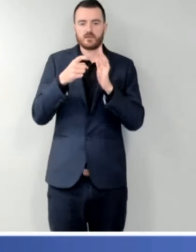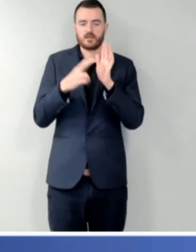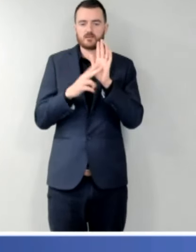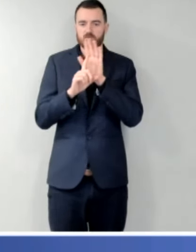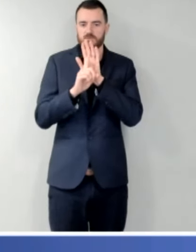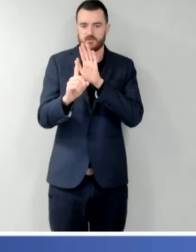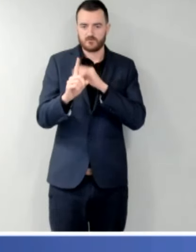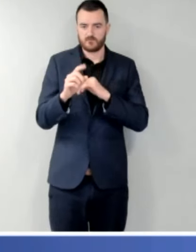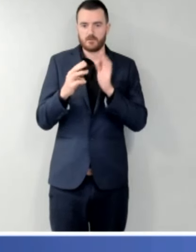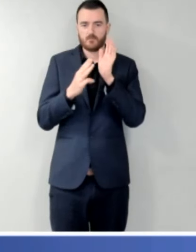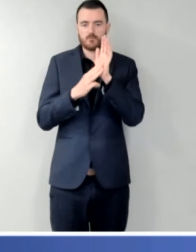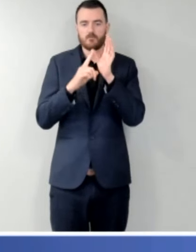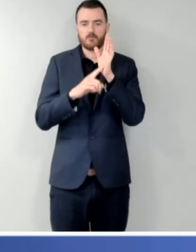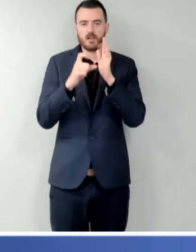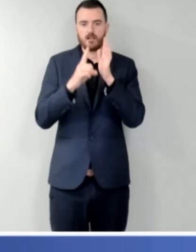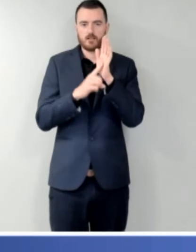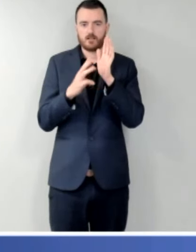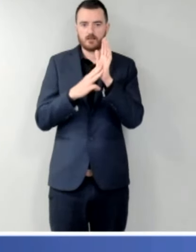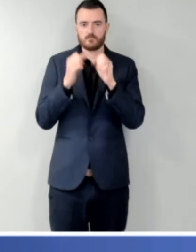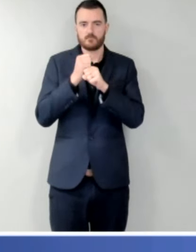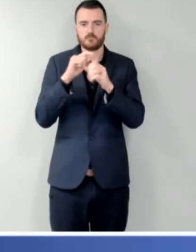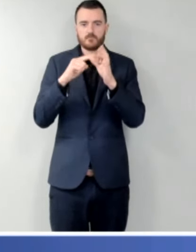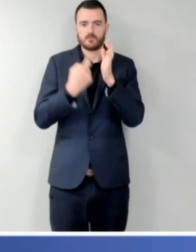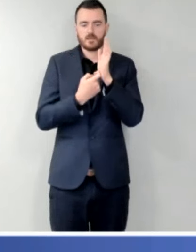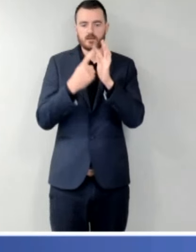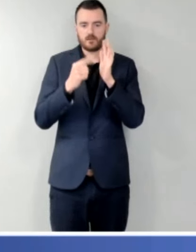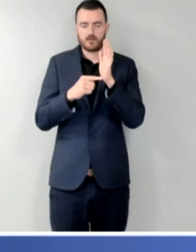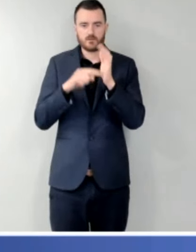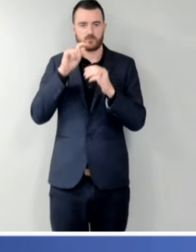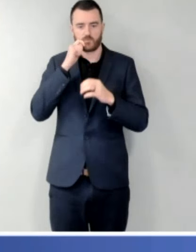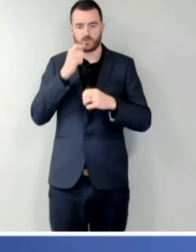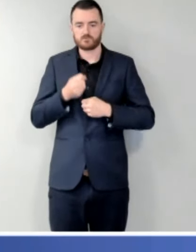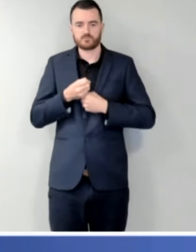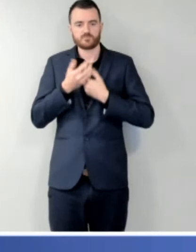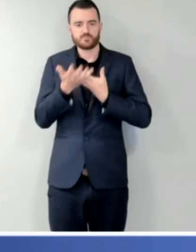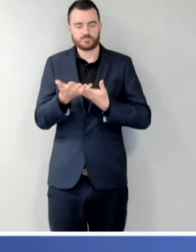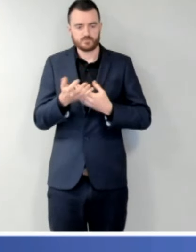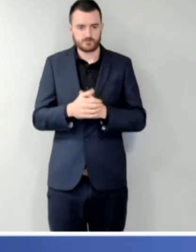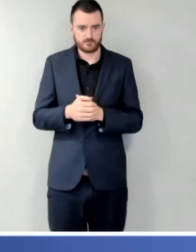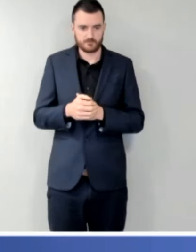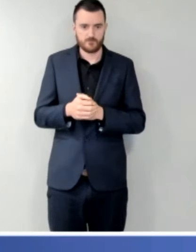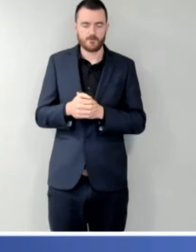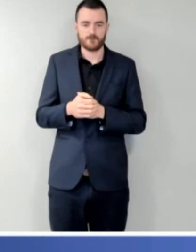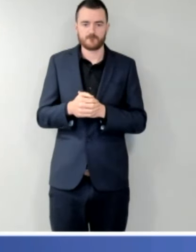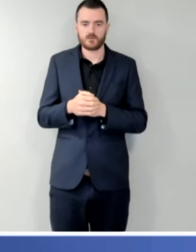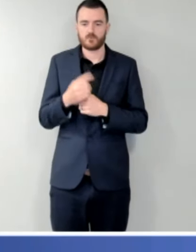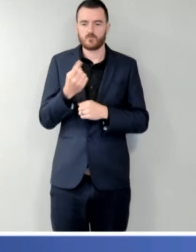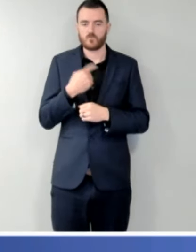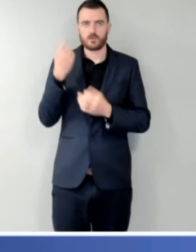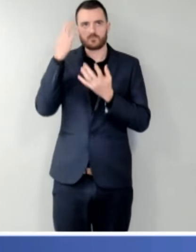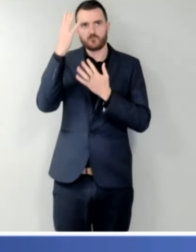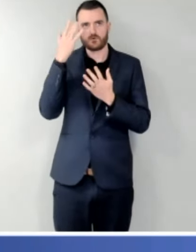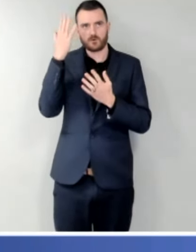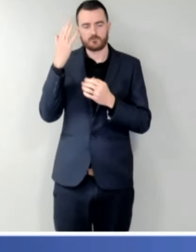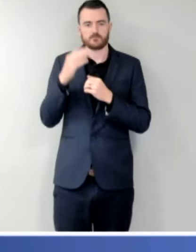Malcolm Garrett, to read his poem, Sunflowers in Ukraine, as we reflect on and honour the lives of those